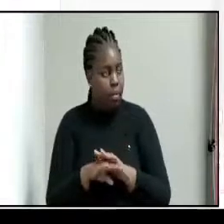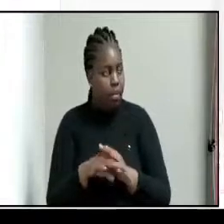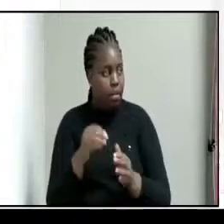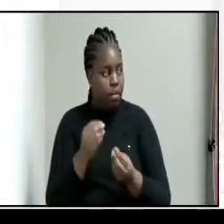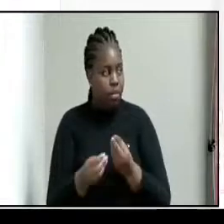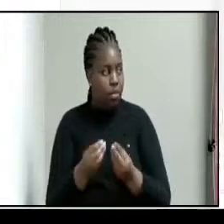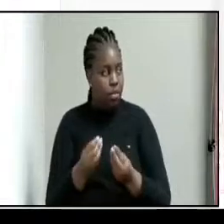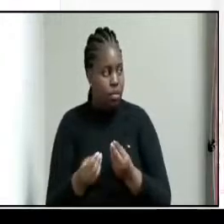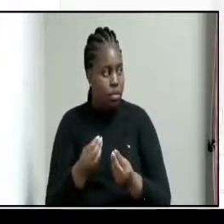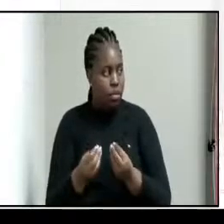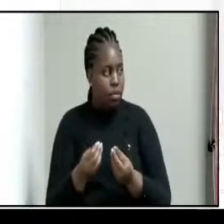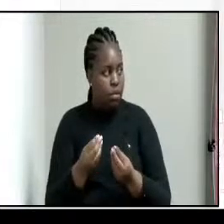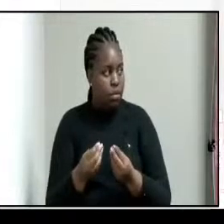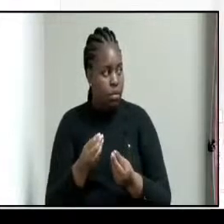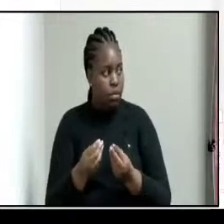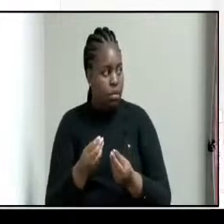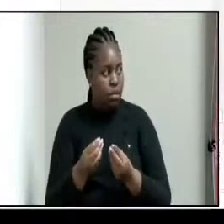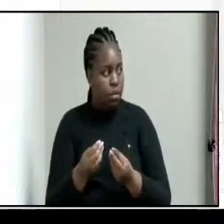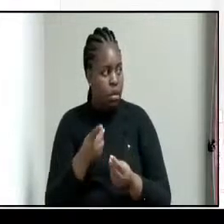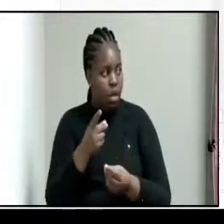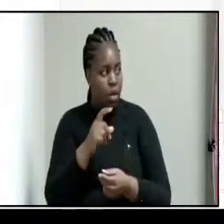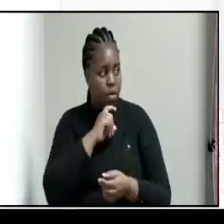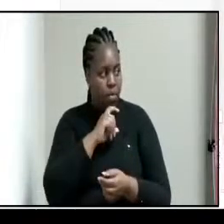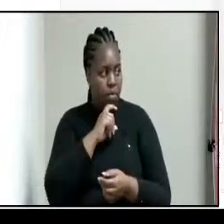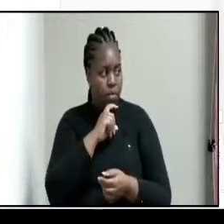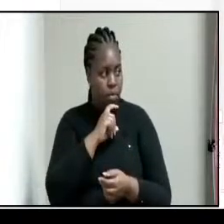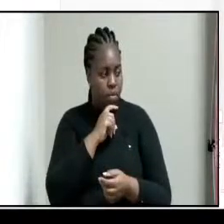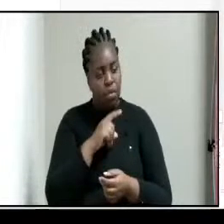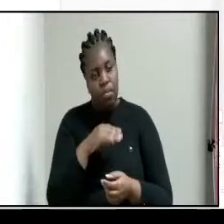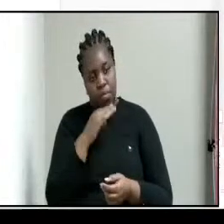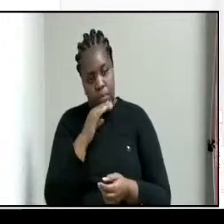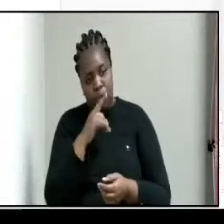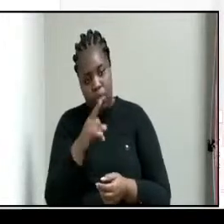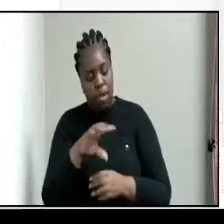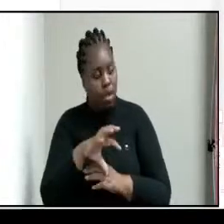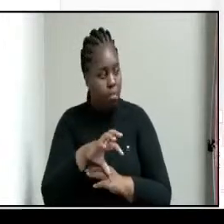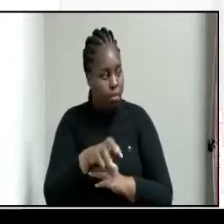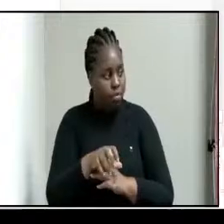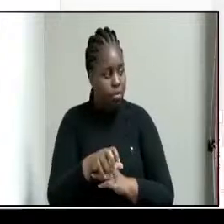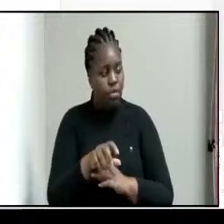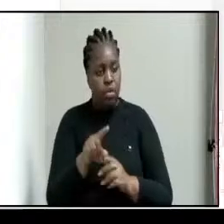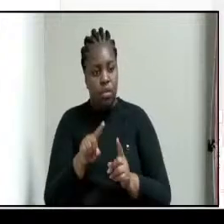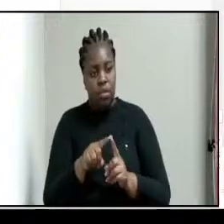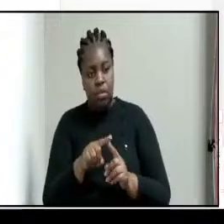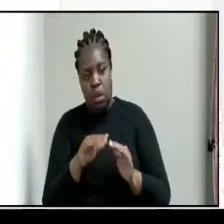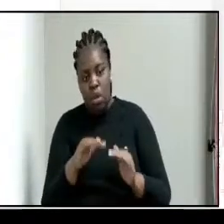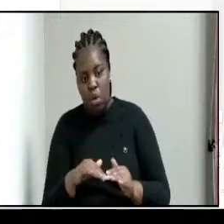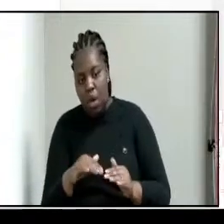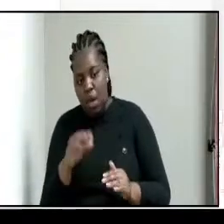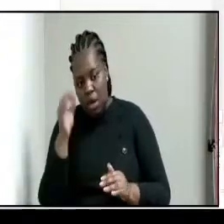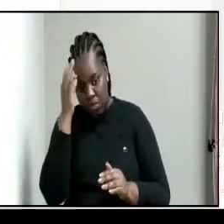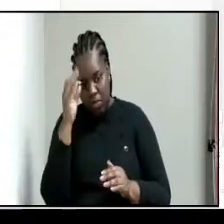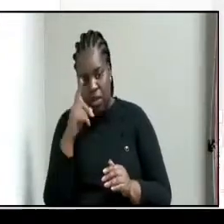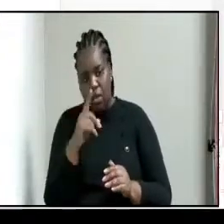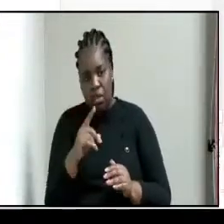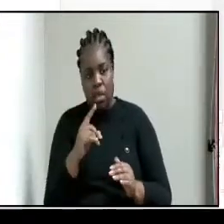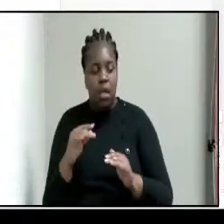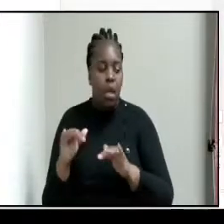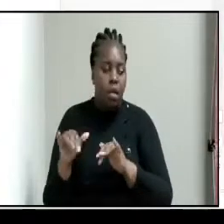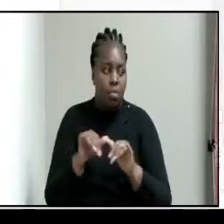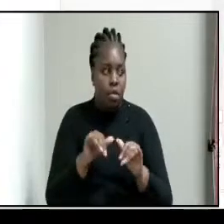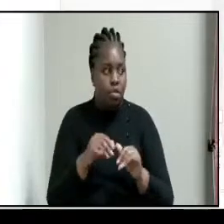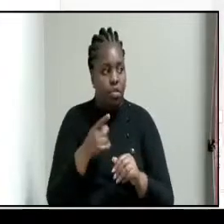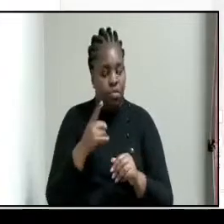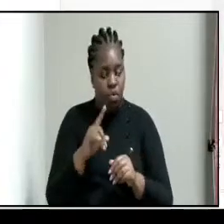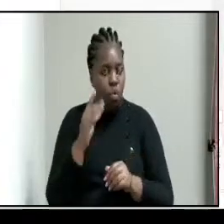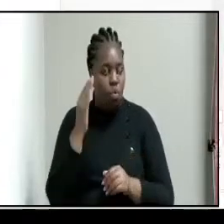children principles are used as a yardstick through which the national, provincial, and local governments plans are measured in regards to